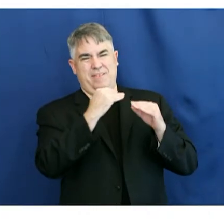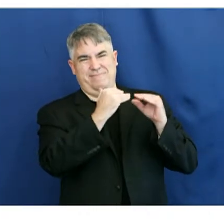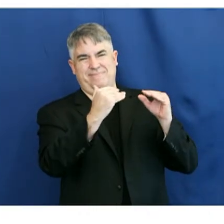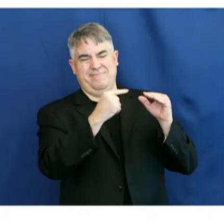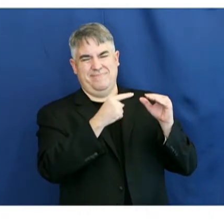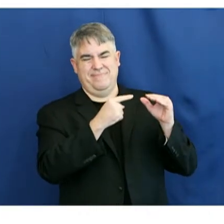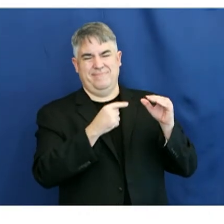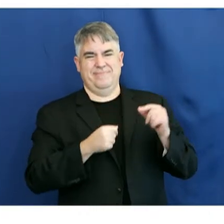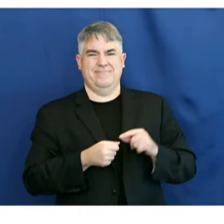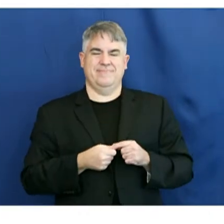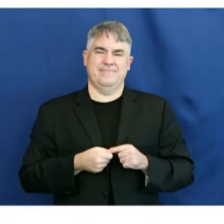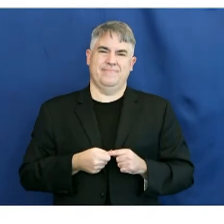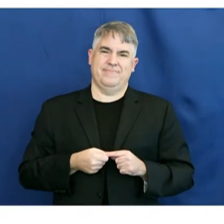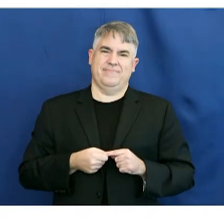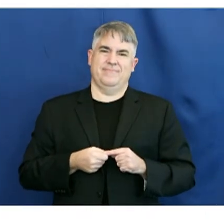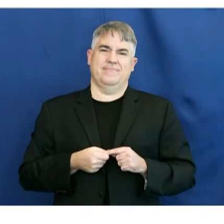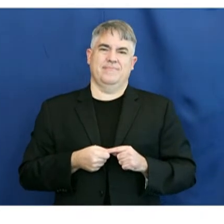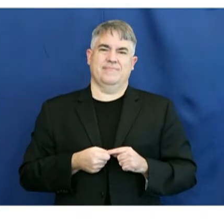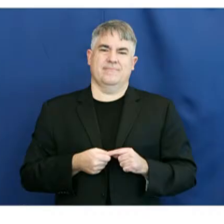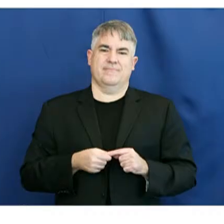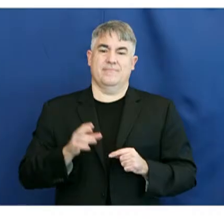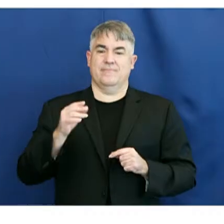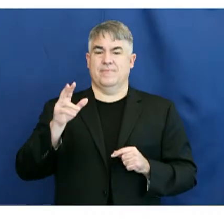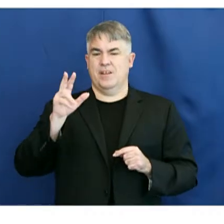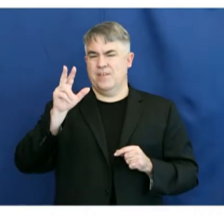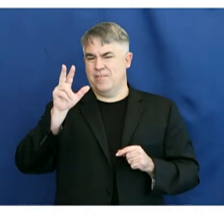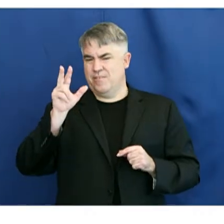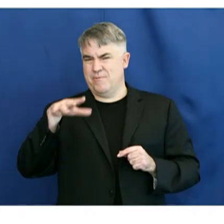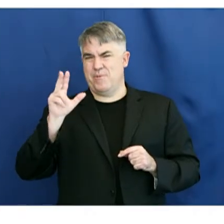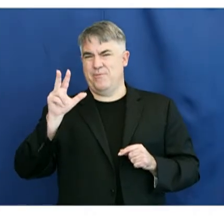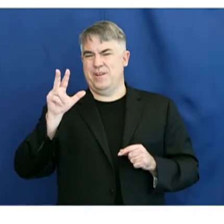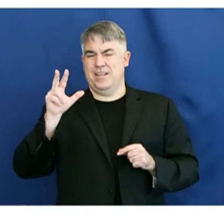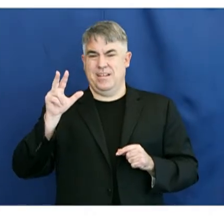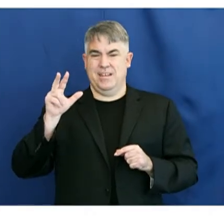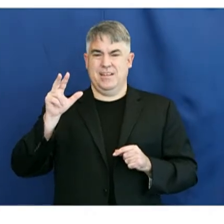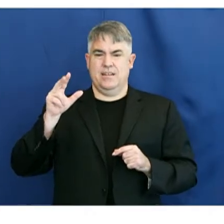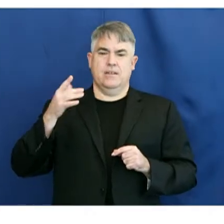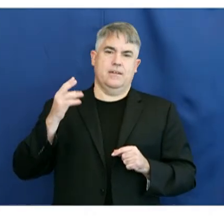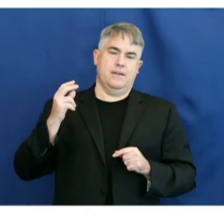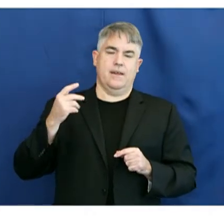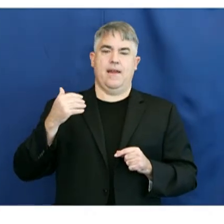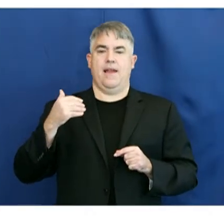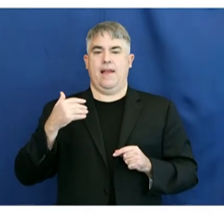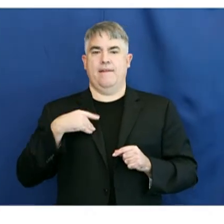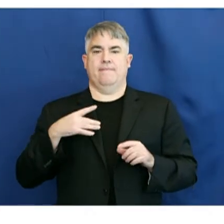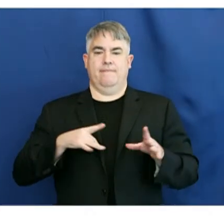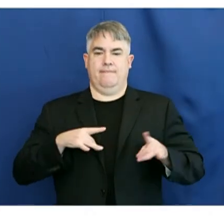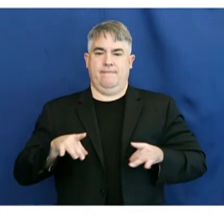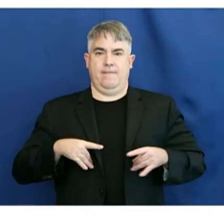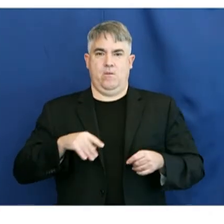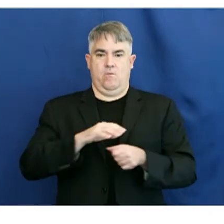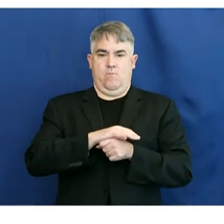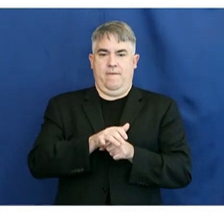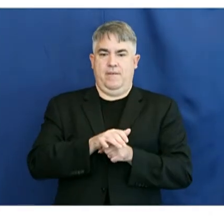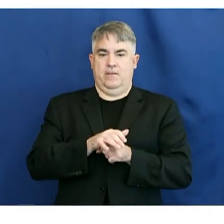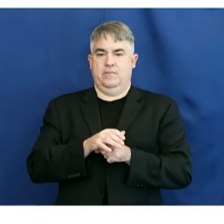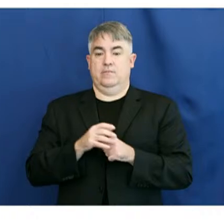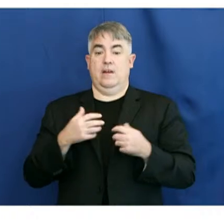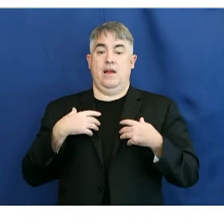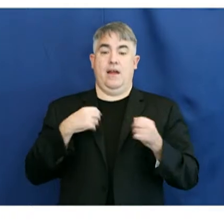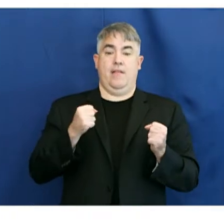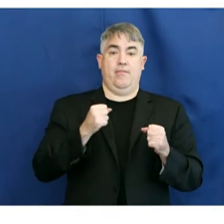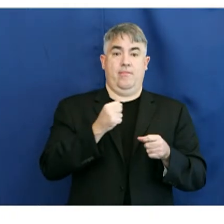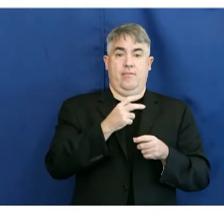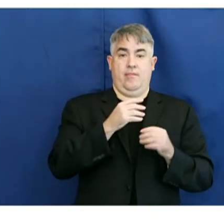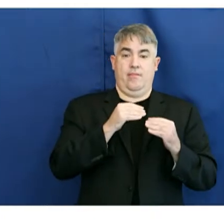two boxes there, the 3.3 testing positivity percentage and health equity, both of those were in orange. And so even